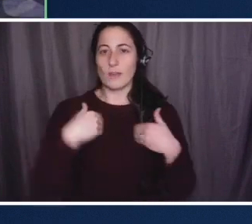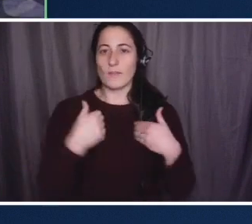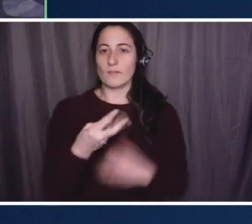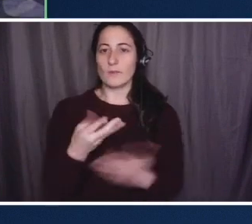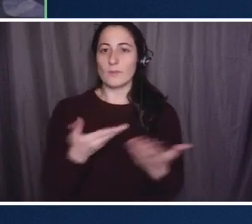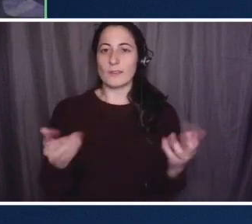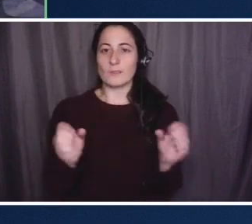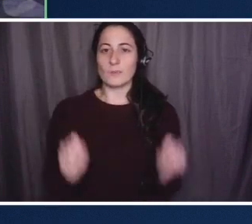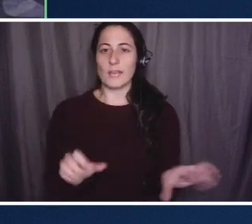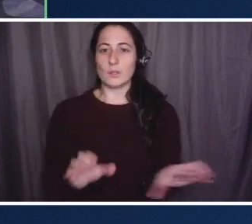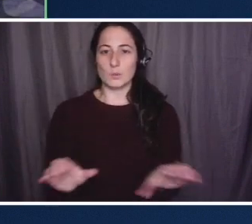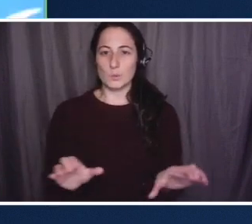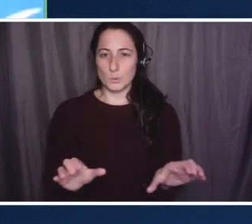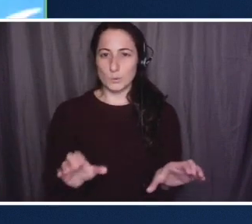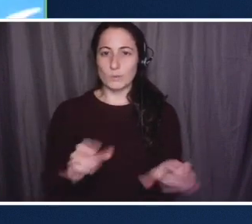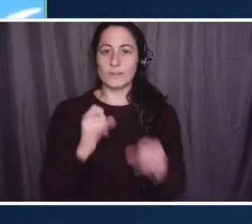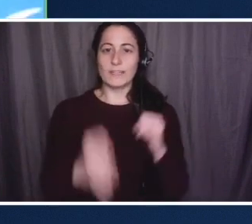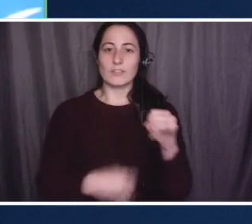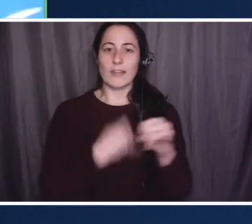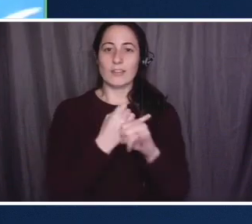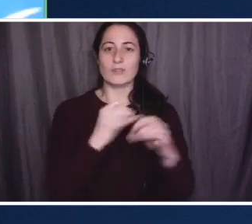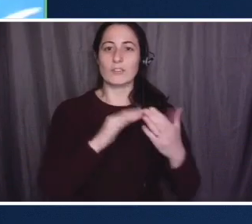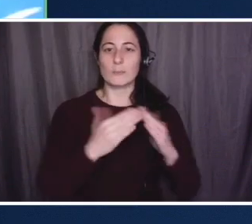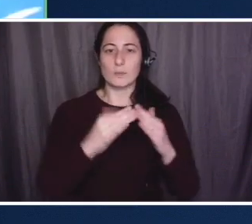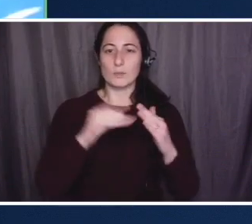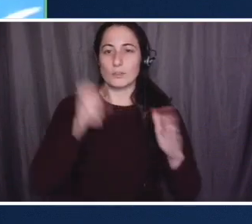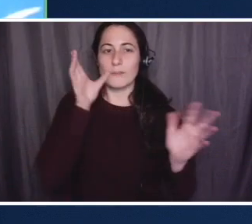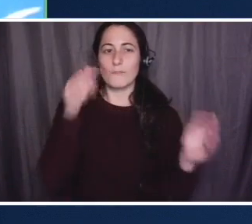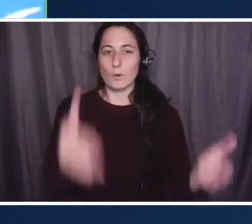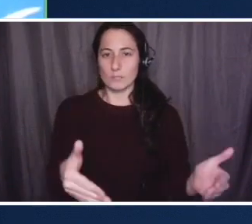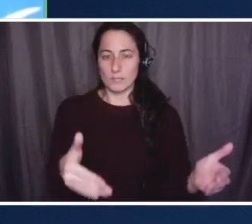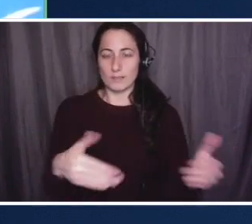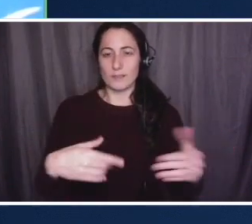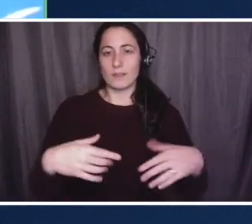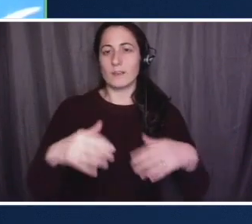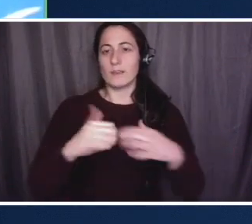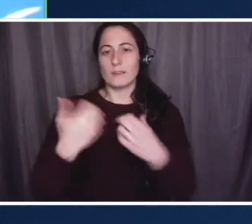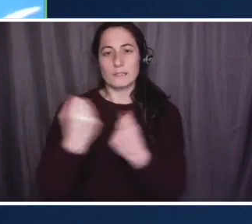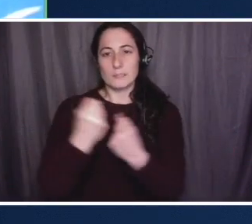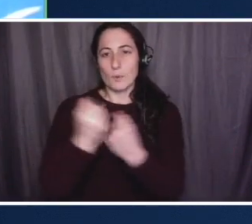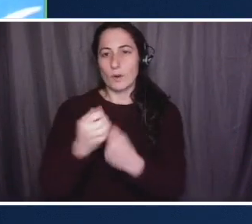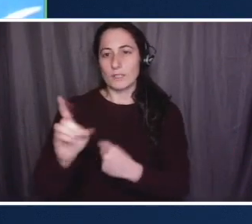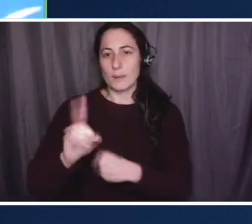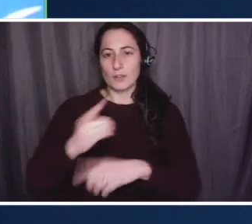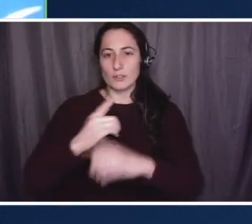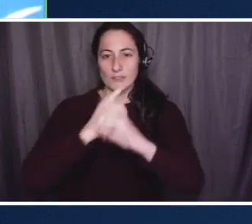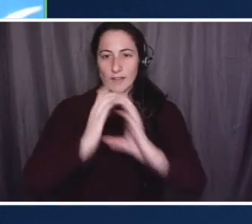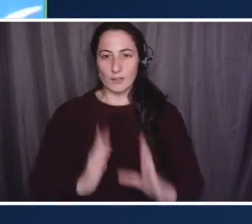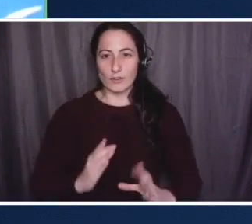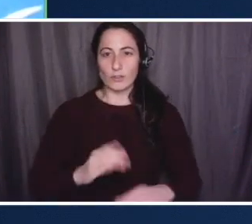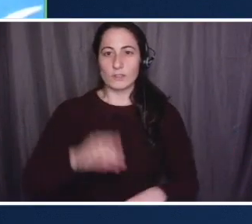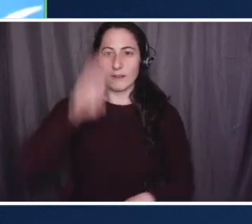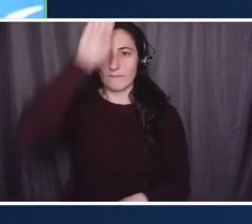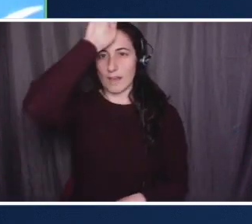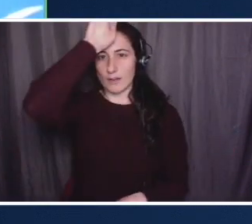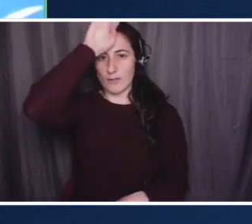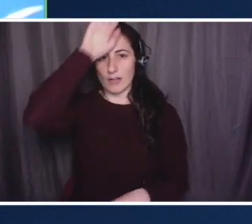that the international community should be focused on, supporting democracy defenders and firefighters, especially